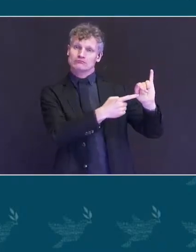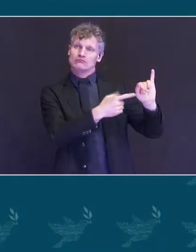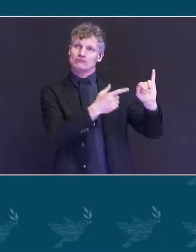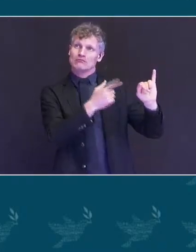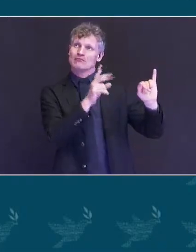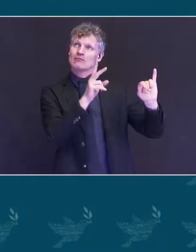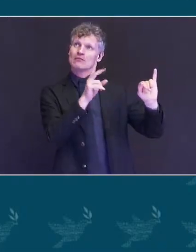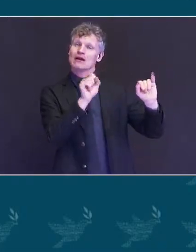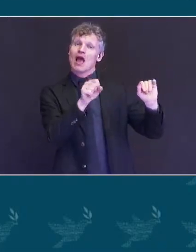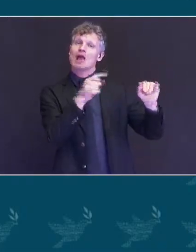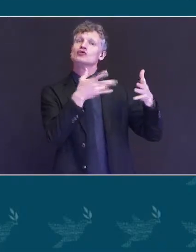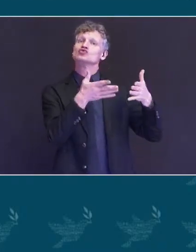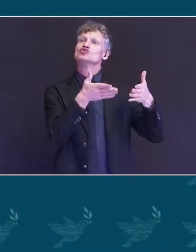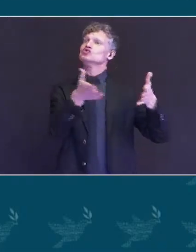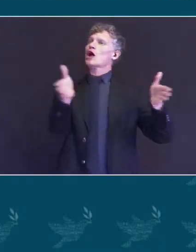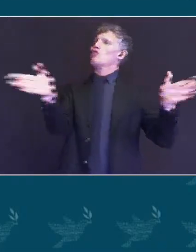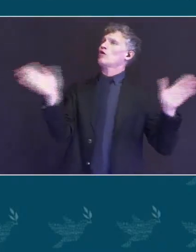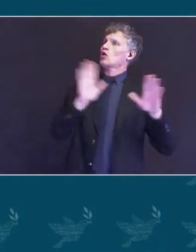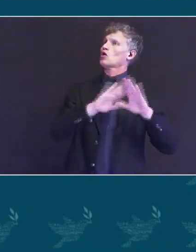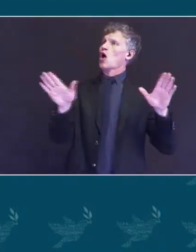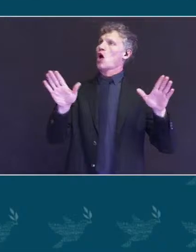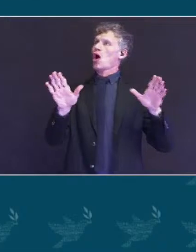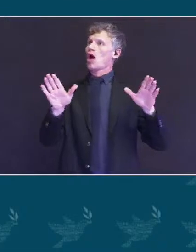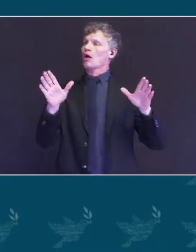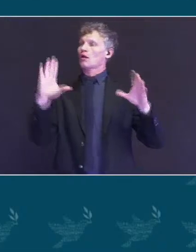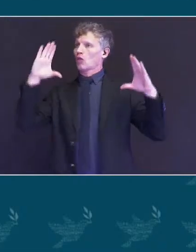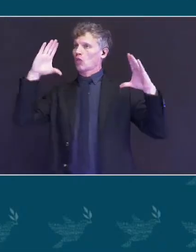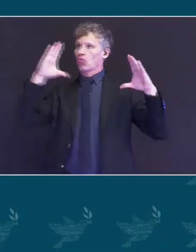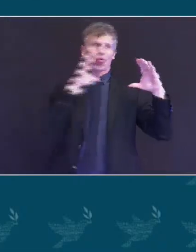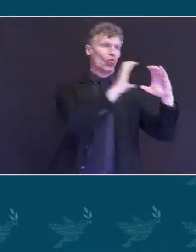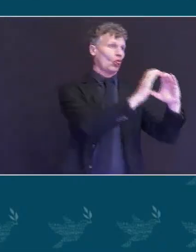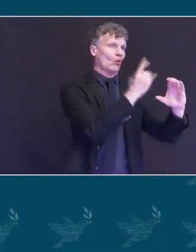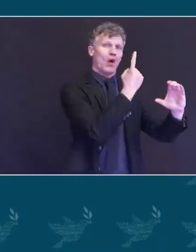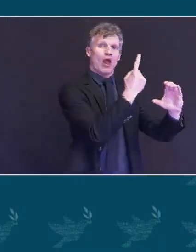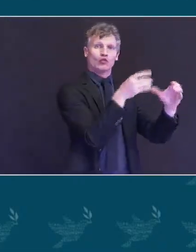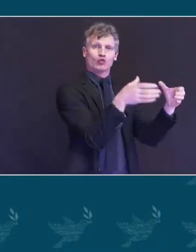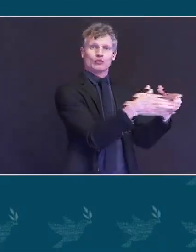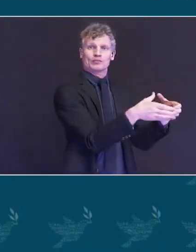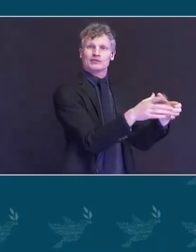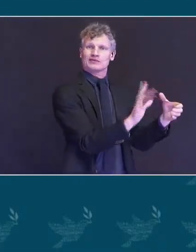general. For example, if we only get data on children,